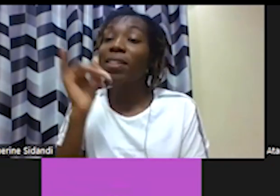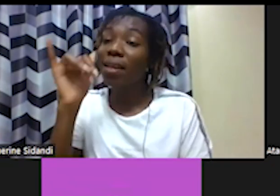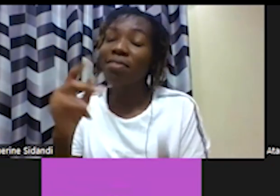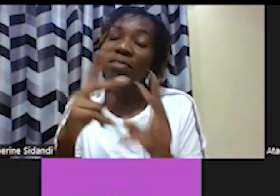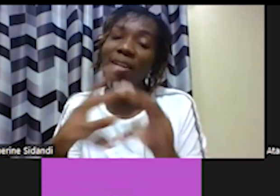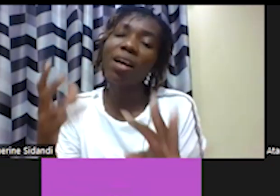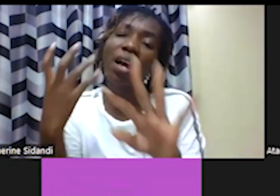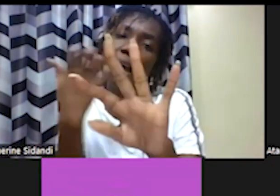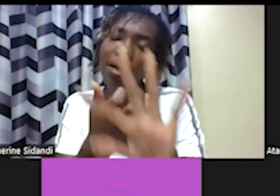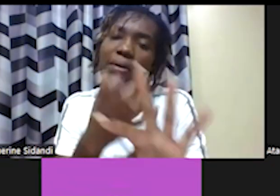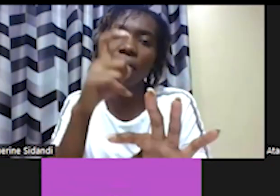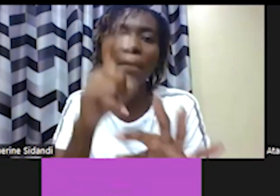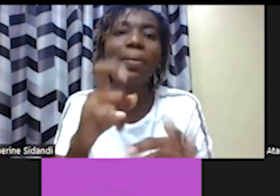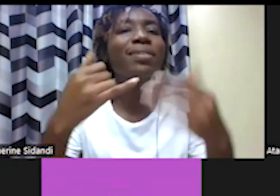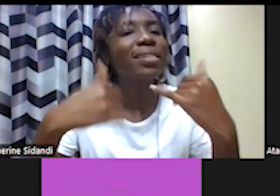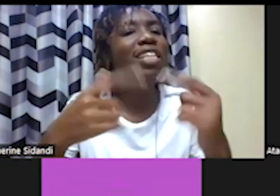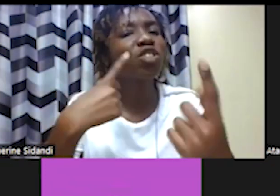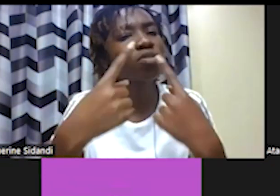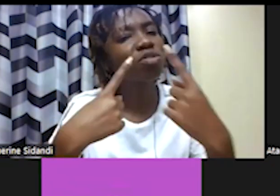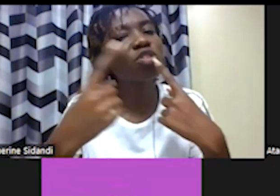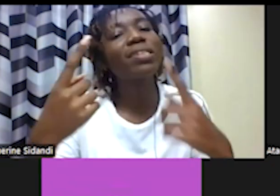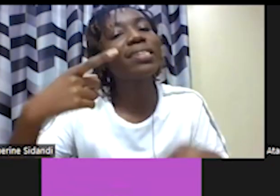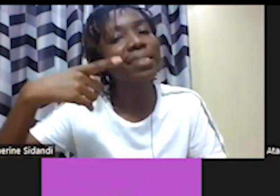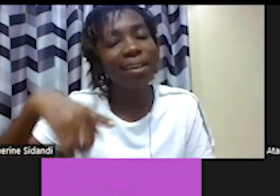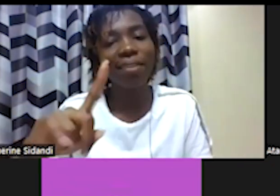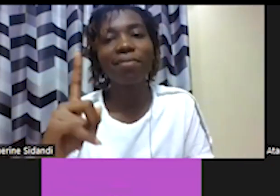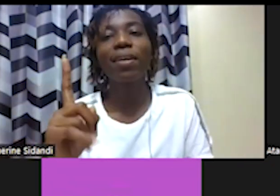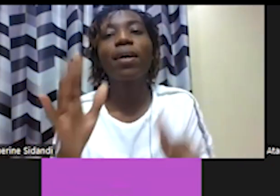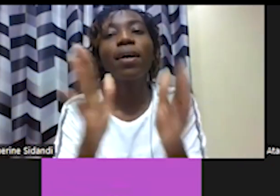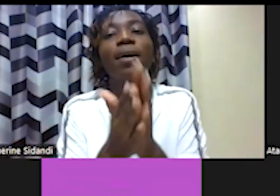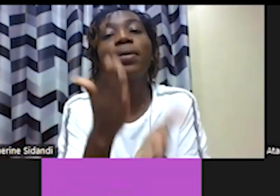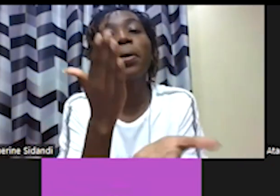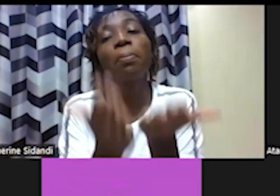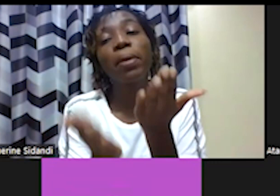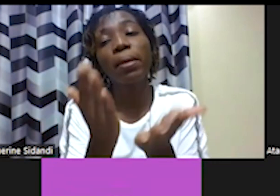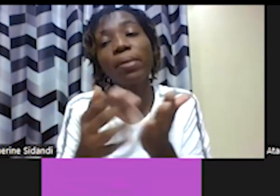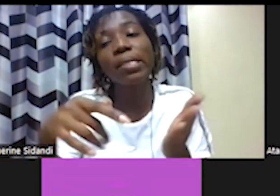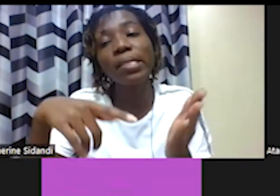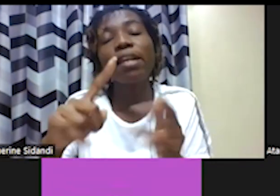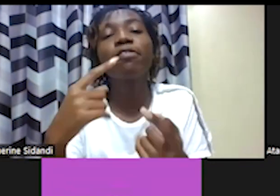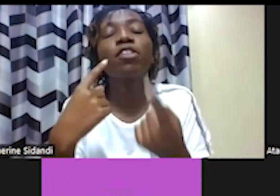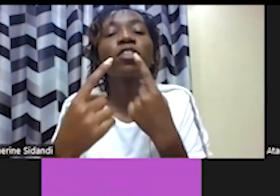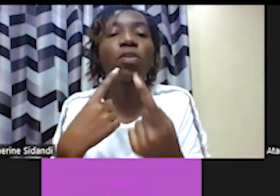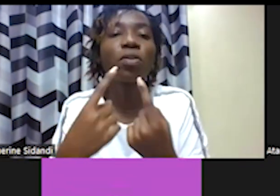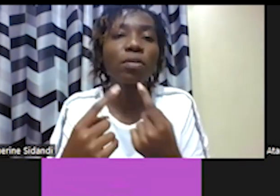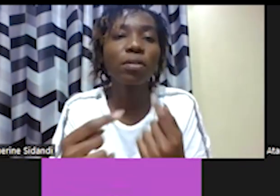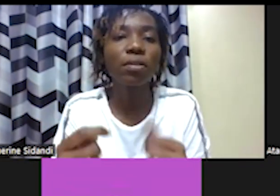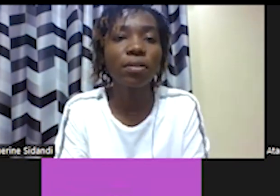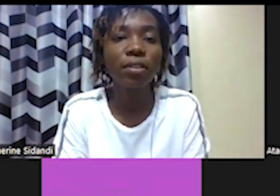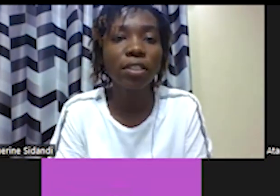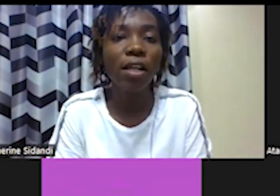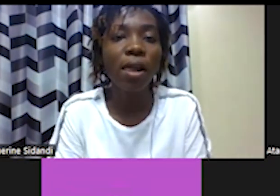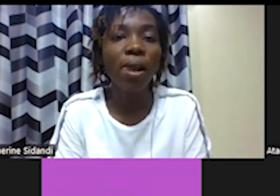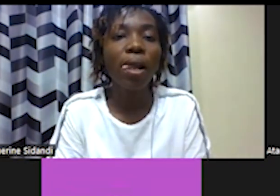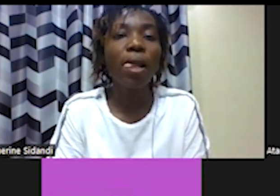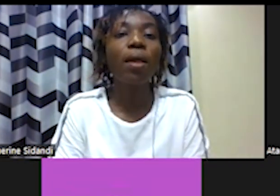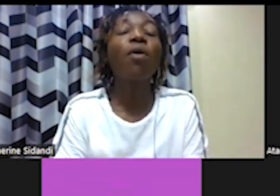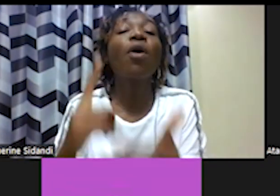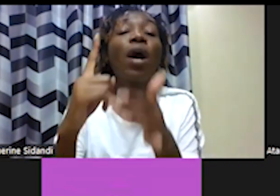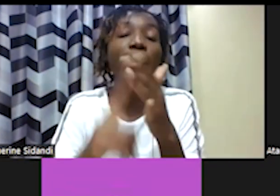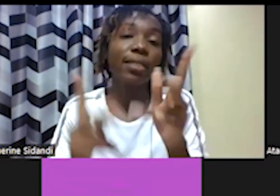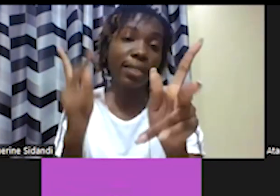You have to just really talk to yourself. And maybe that self-talk is what keeps